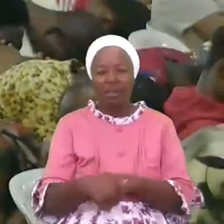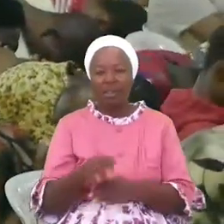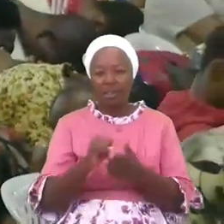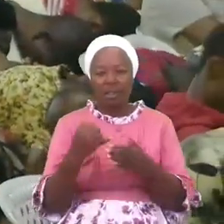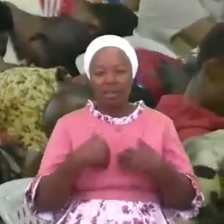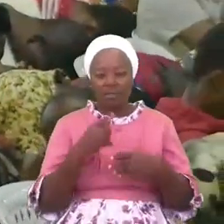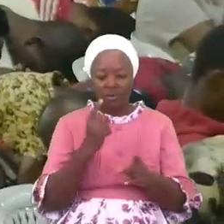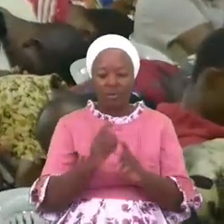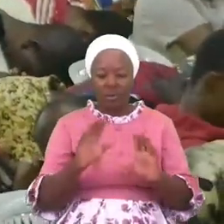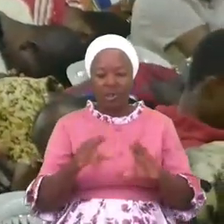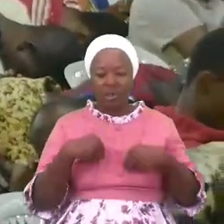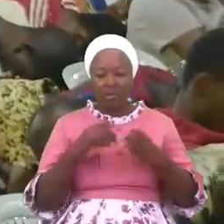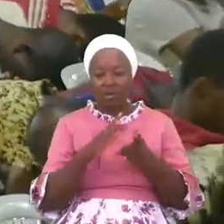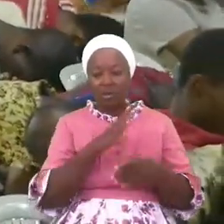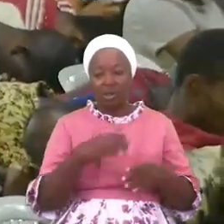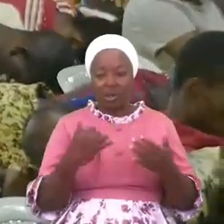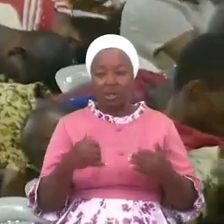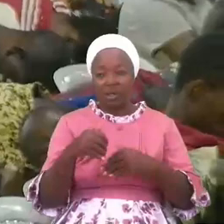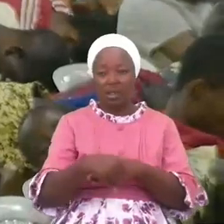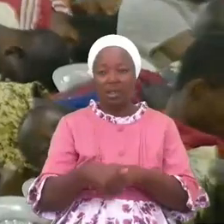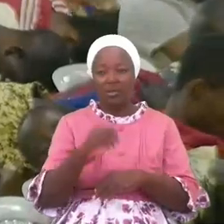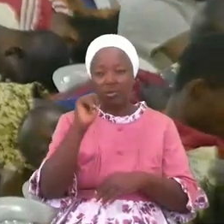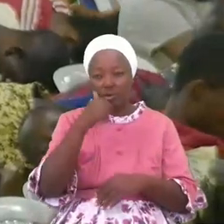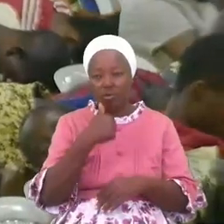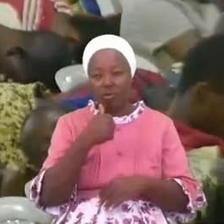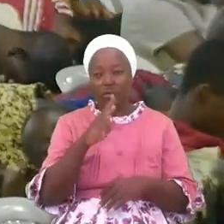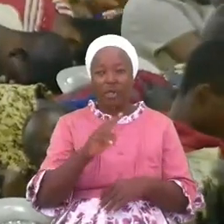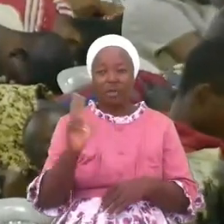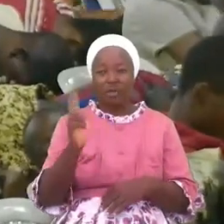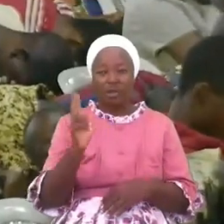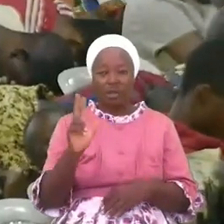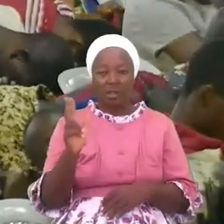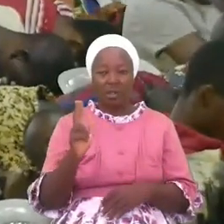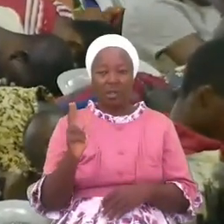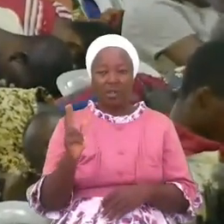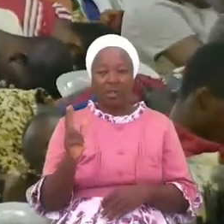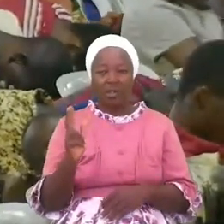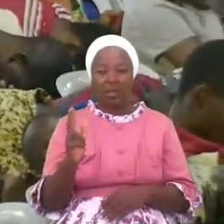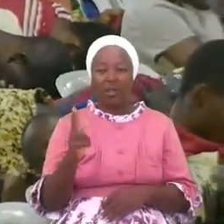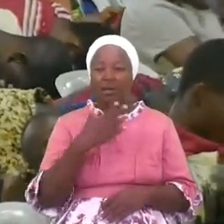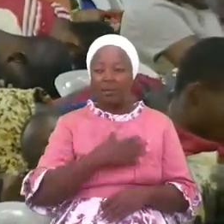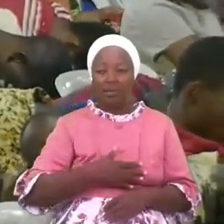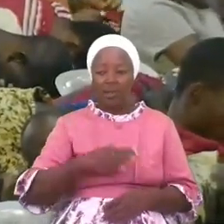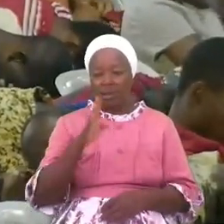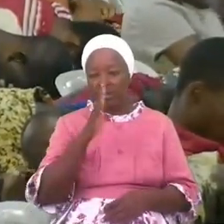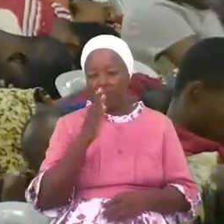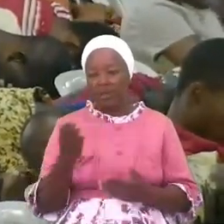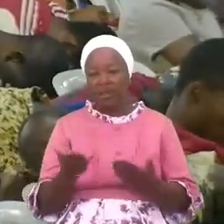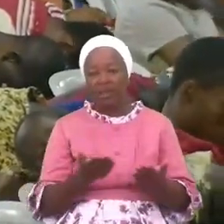at the pavilion right there to my right, There'll be the